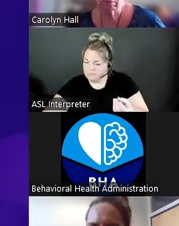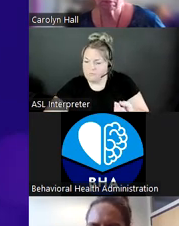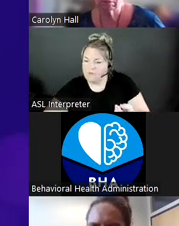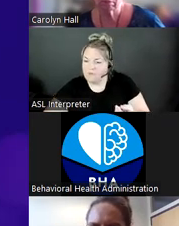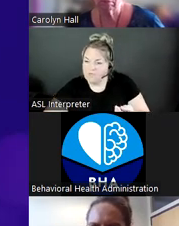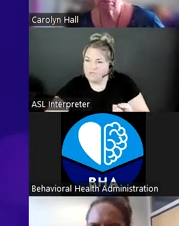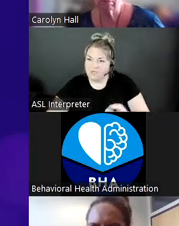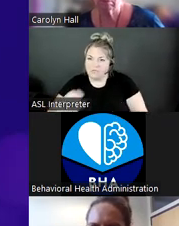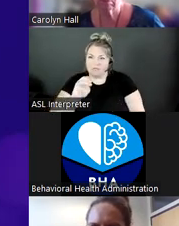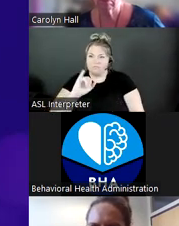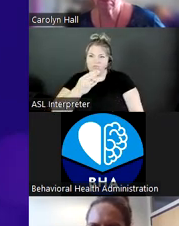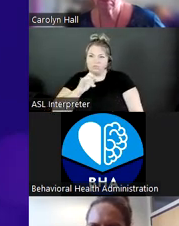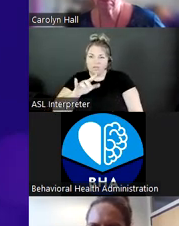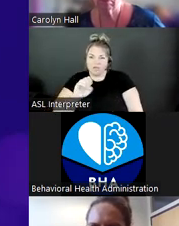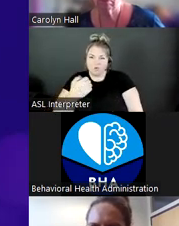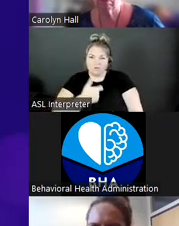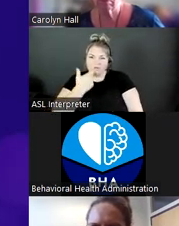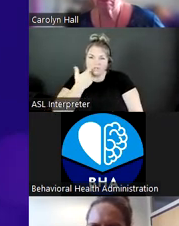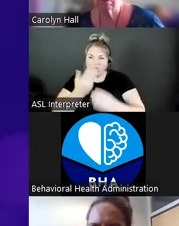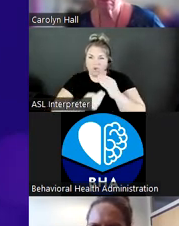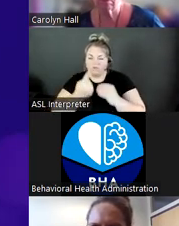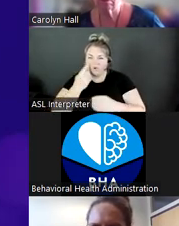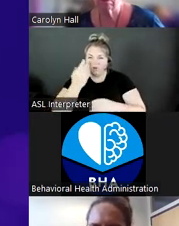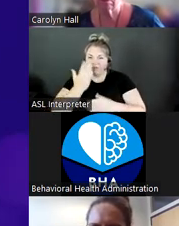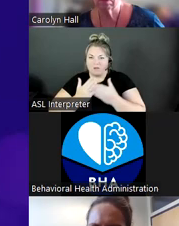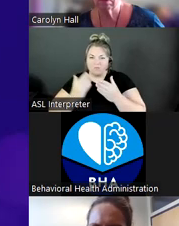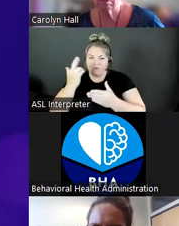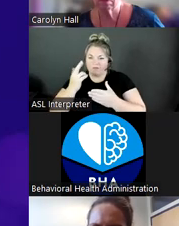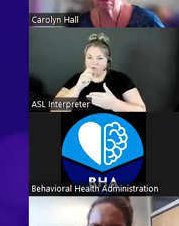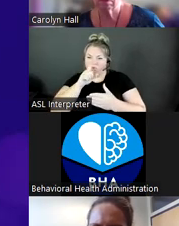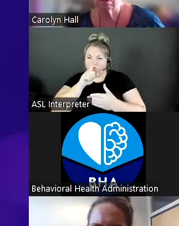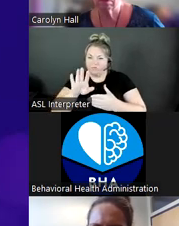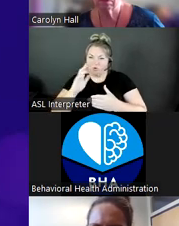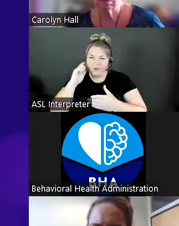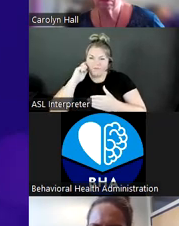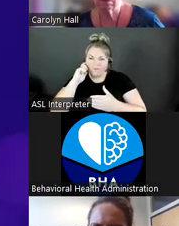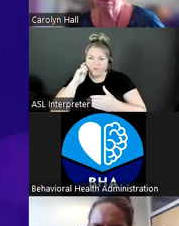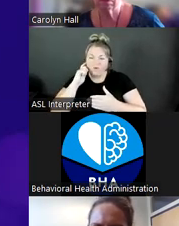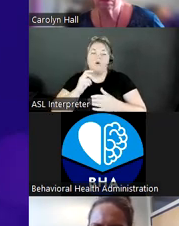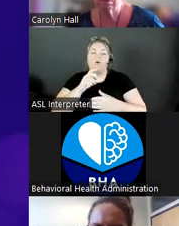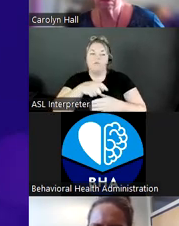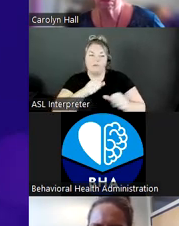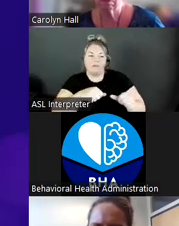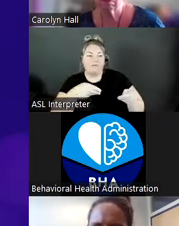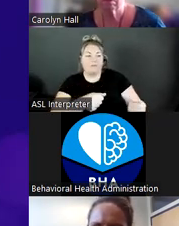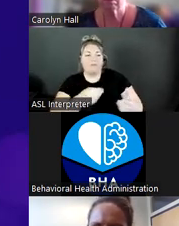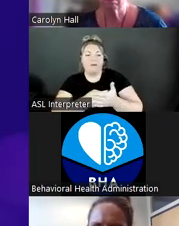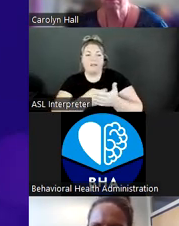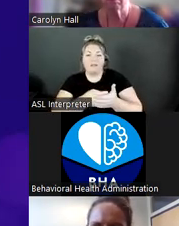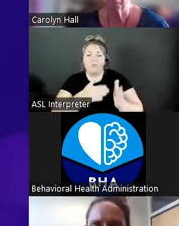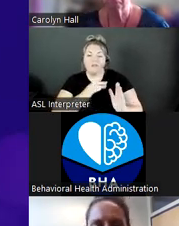Michelle, we just lost you for some reason. I'm not sure if it's your headphones. so they can spend the money in the way they think is most